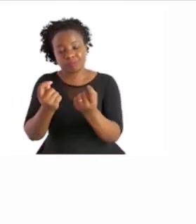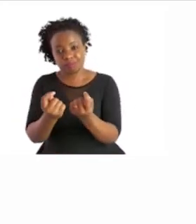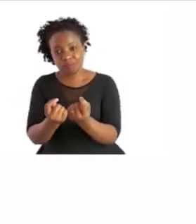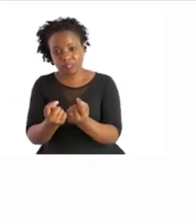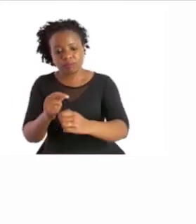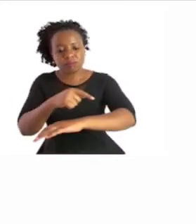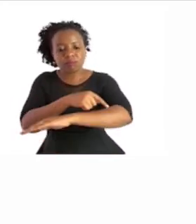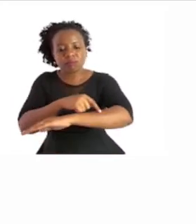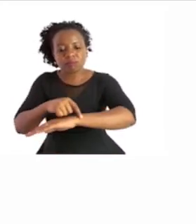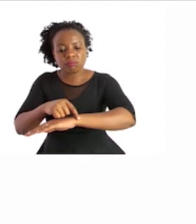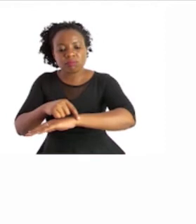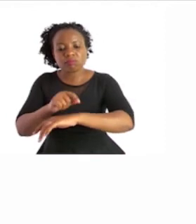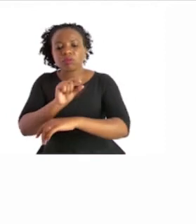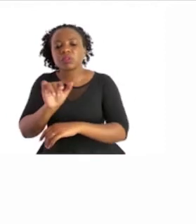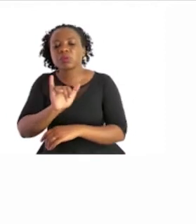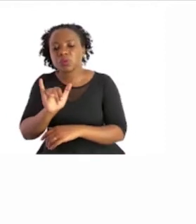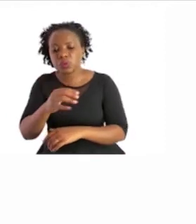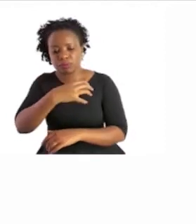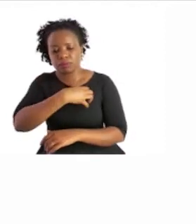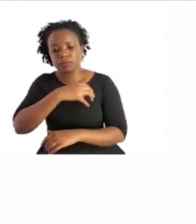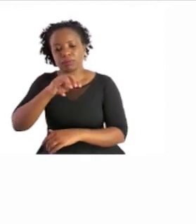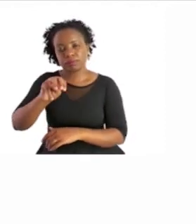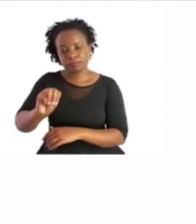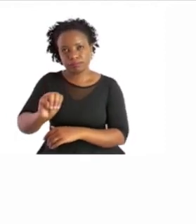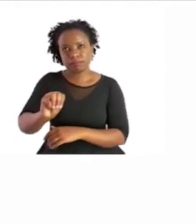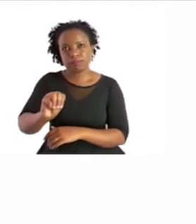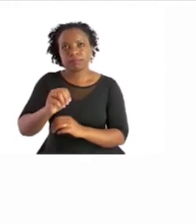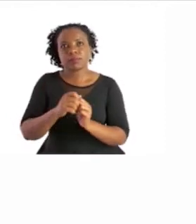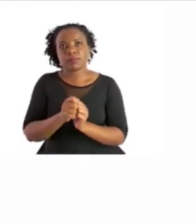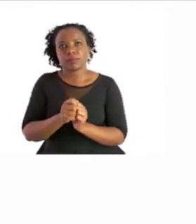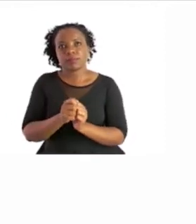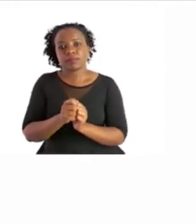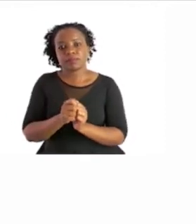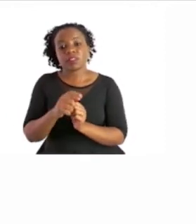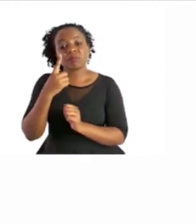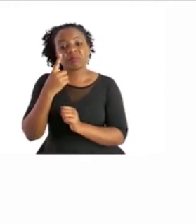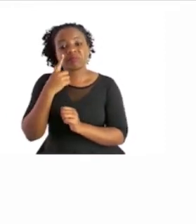word is Manchester United. You see the way it is written.